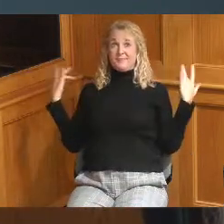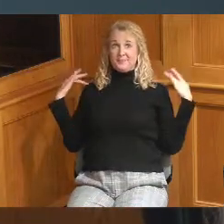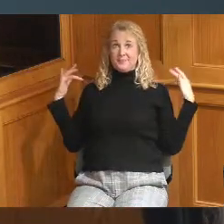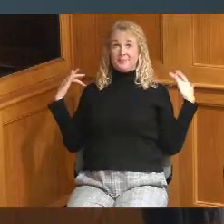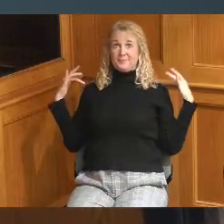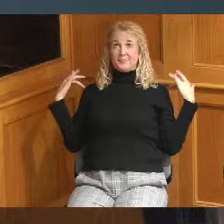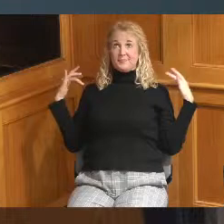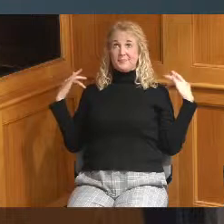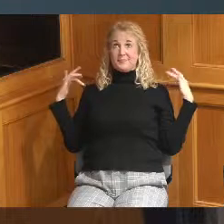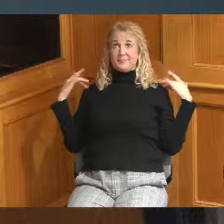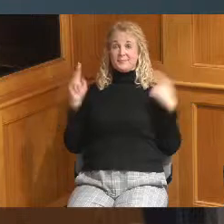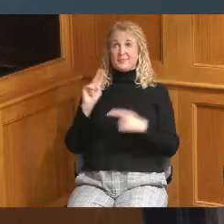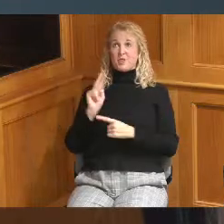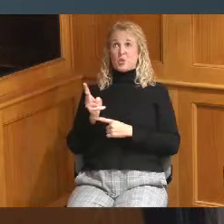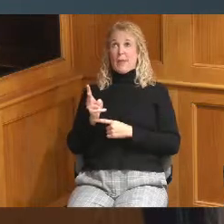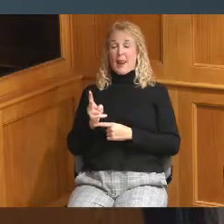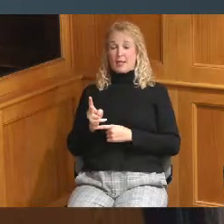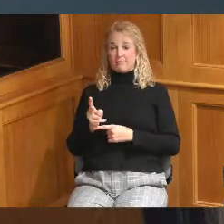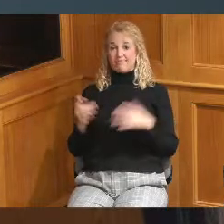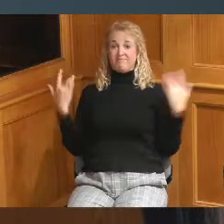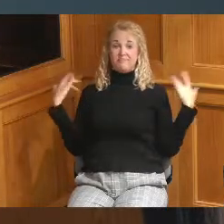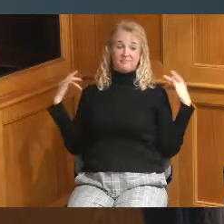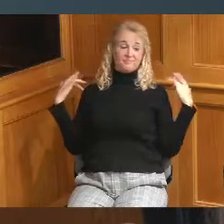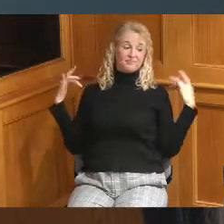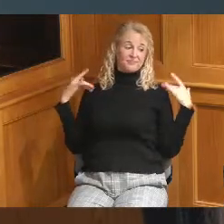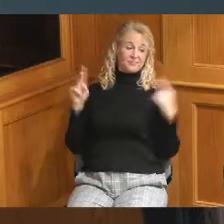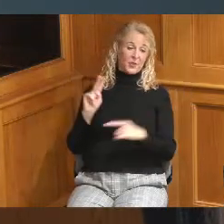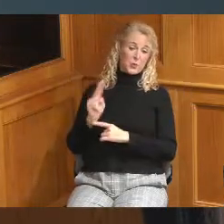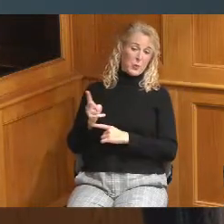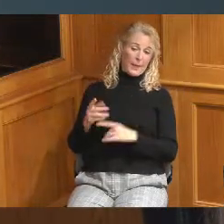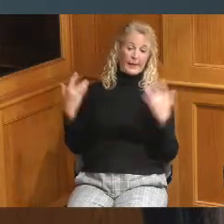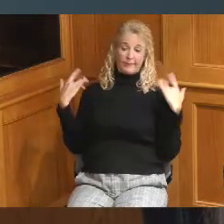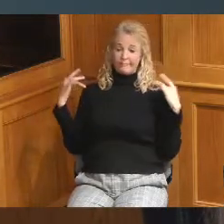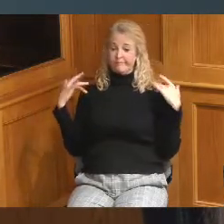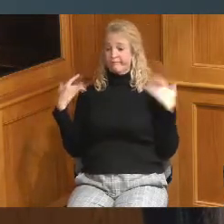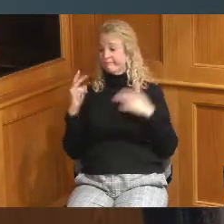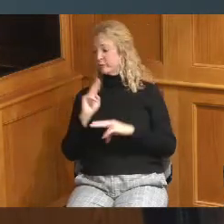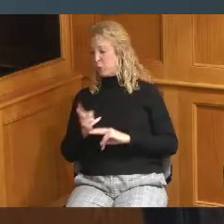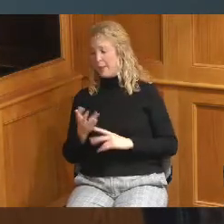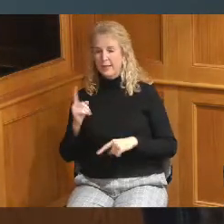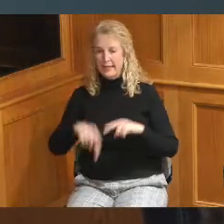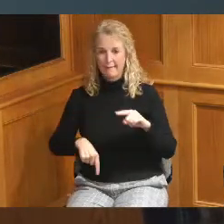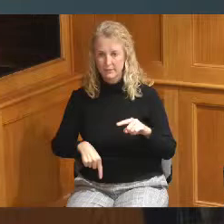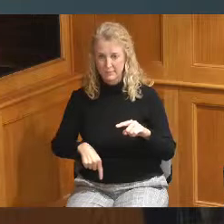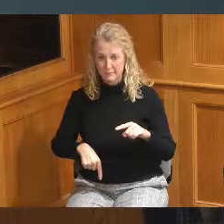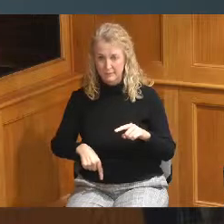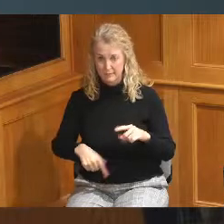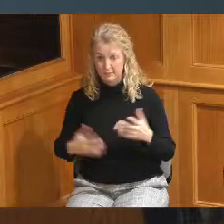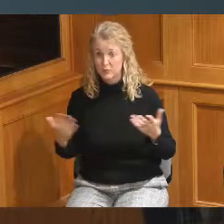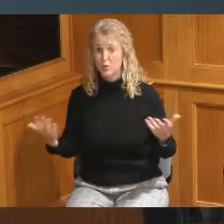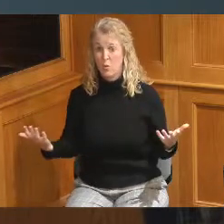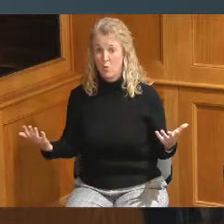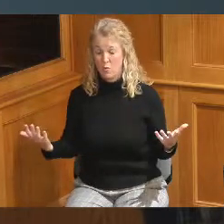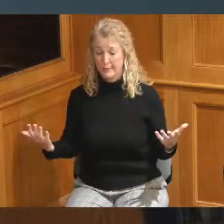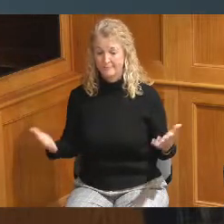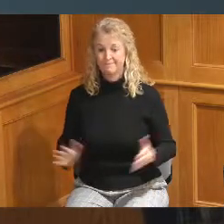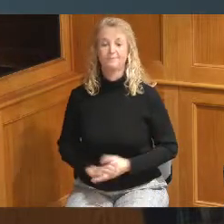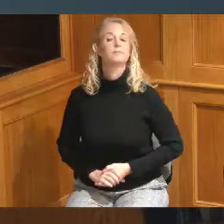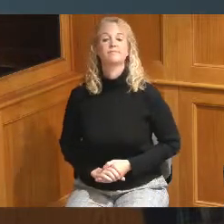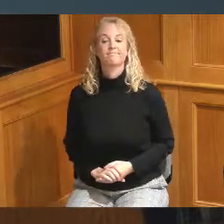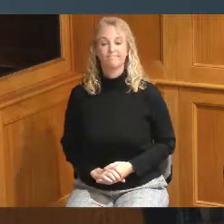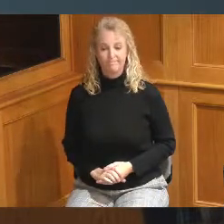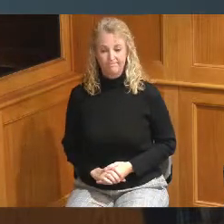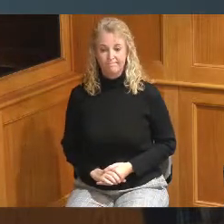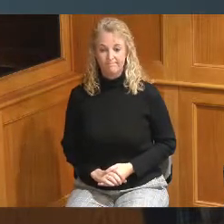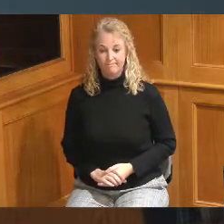2 minutes, and now we're going to move on and do business as usual. So I believe that with some of the things that